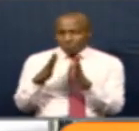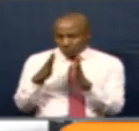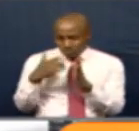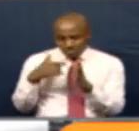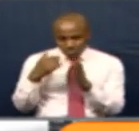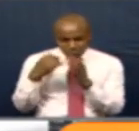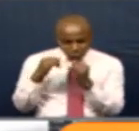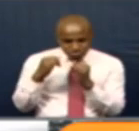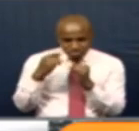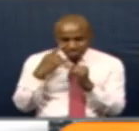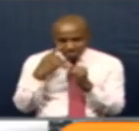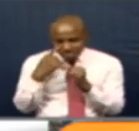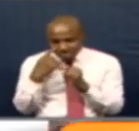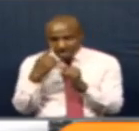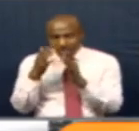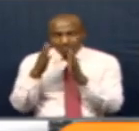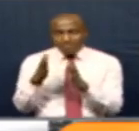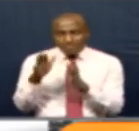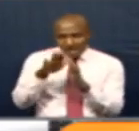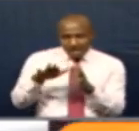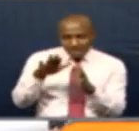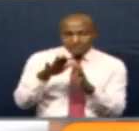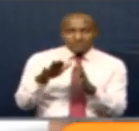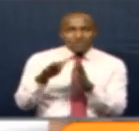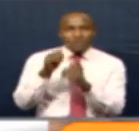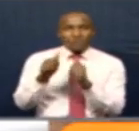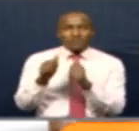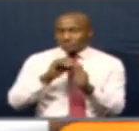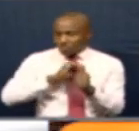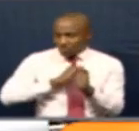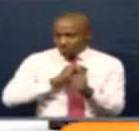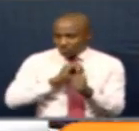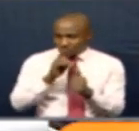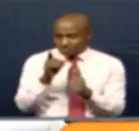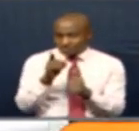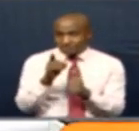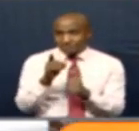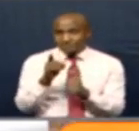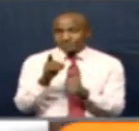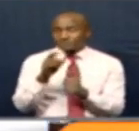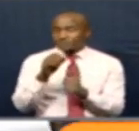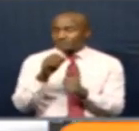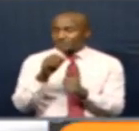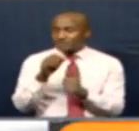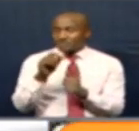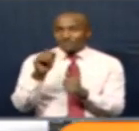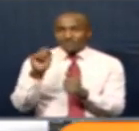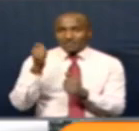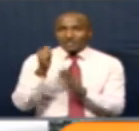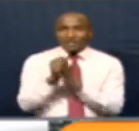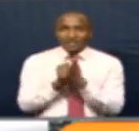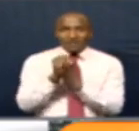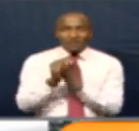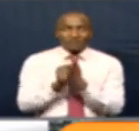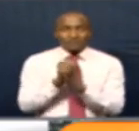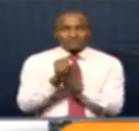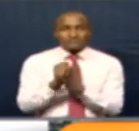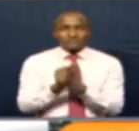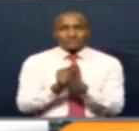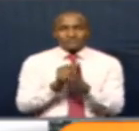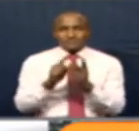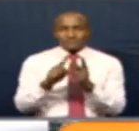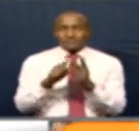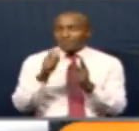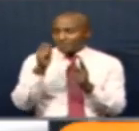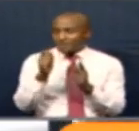and we have identified parcels of land that are owned either by SOE like Kenya Railway, the